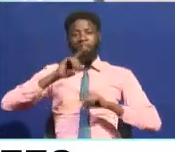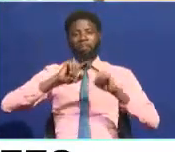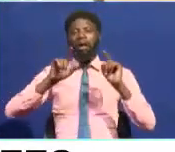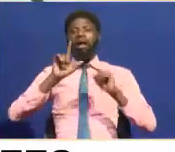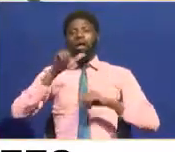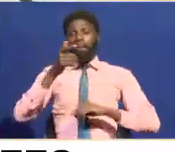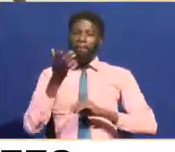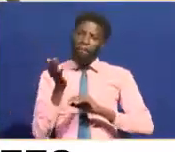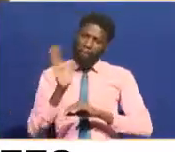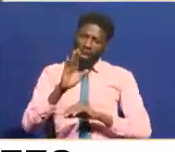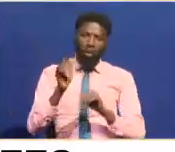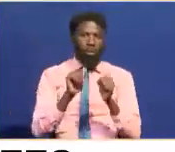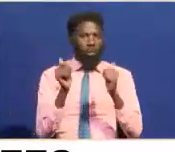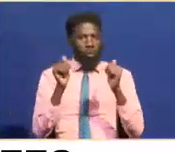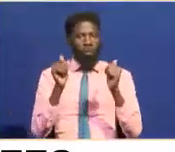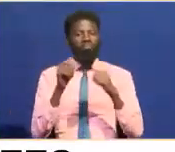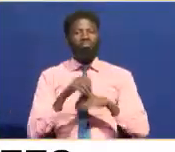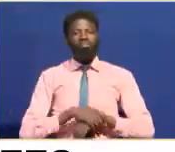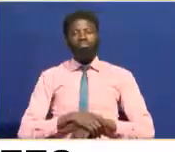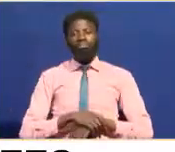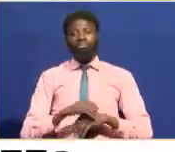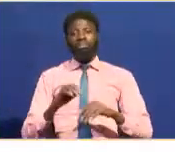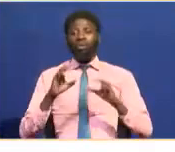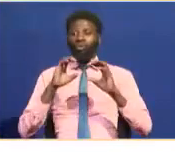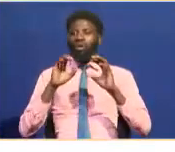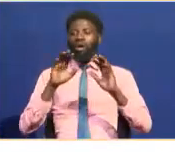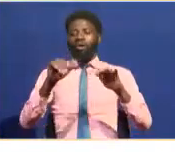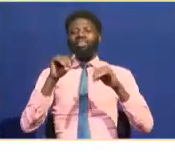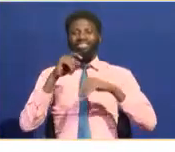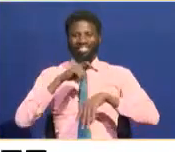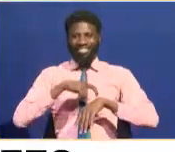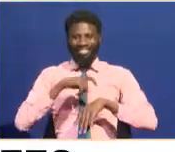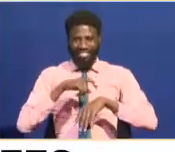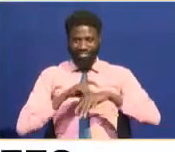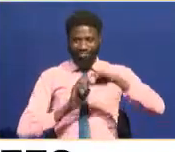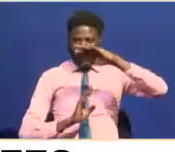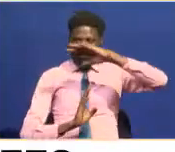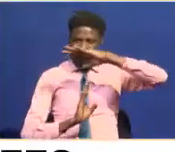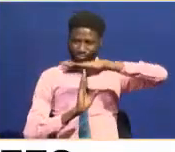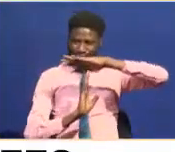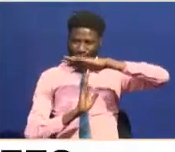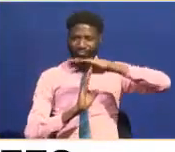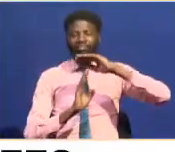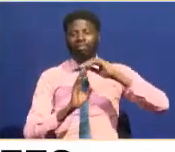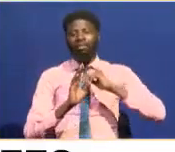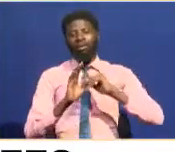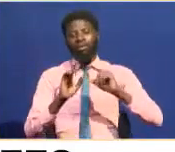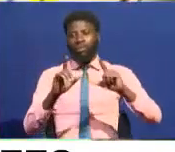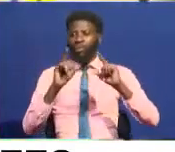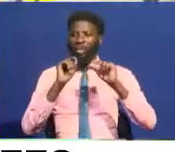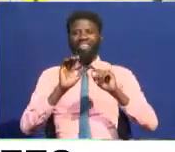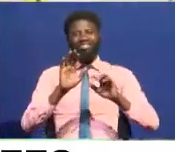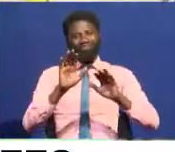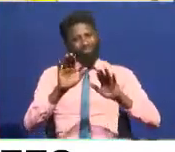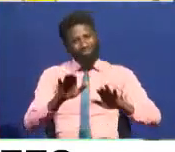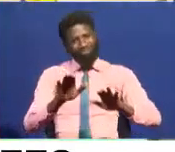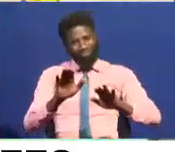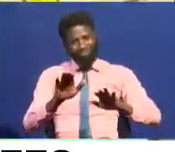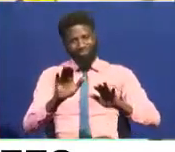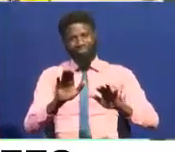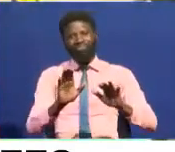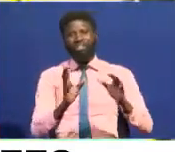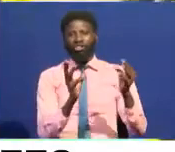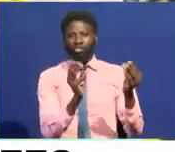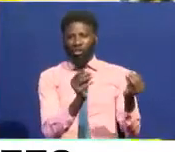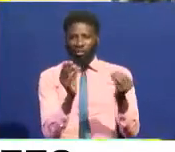tukarudi kwa game. Coaches alituita after zile timeout mbili pale, akasema guys hakuna haraka, tucheze tu simple volleyball,